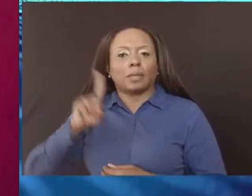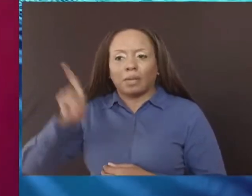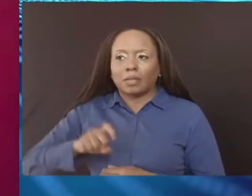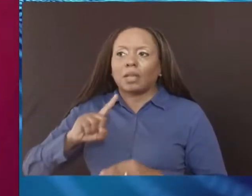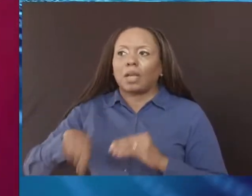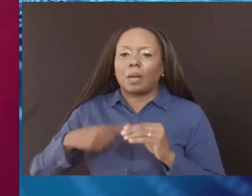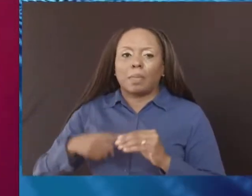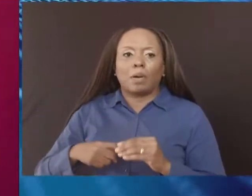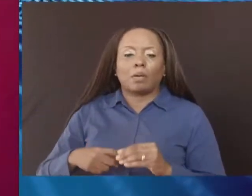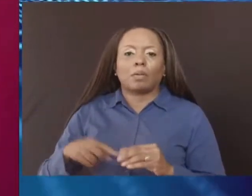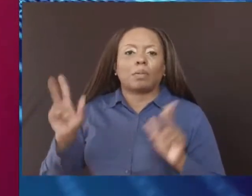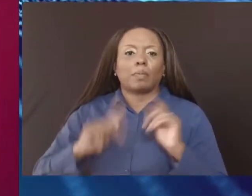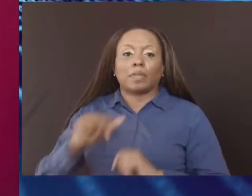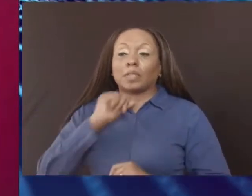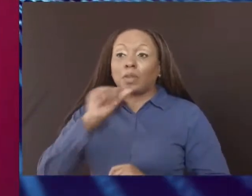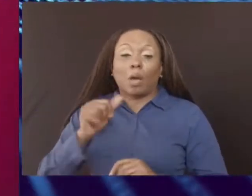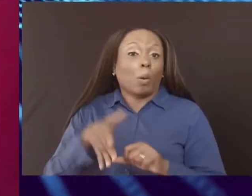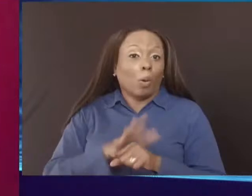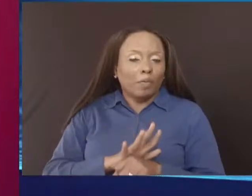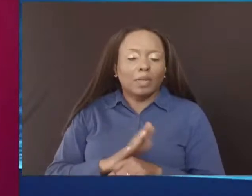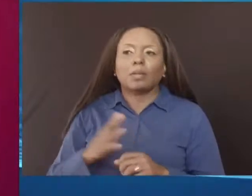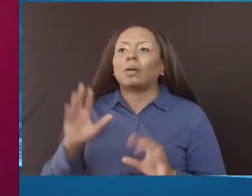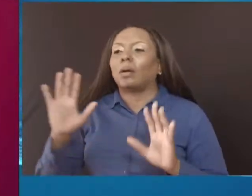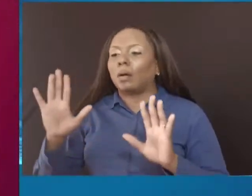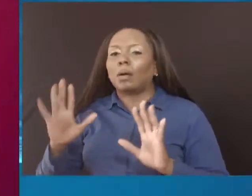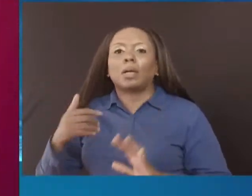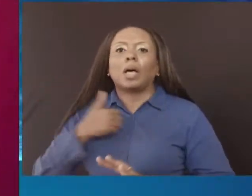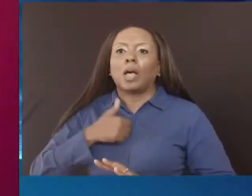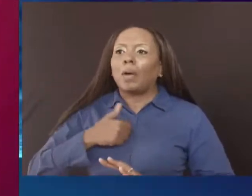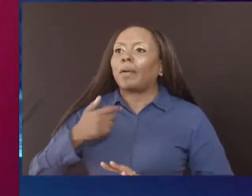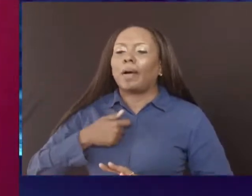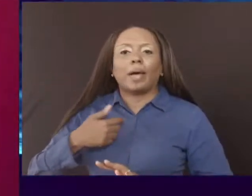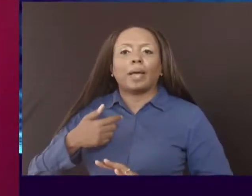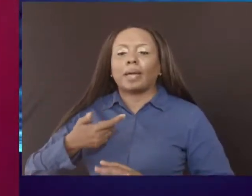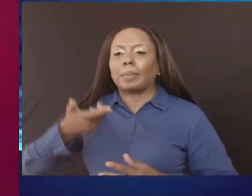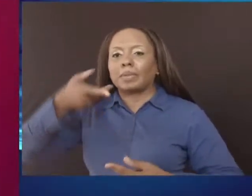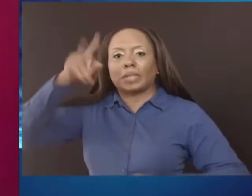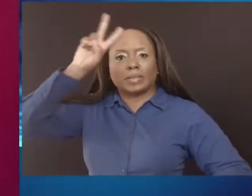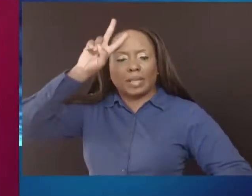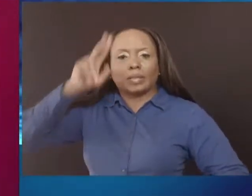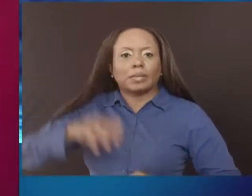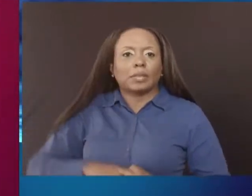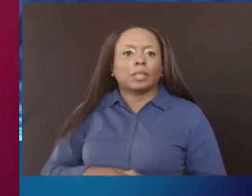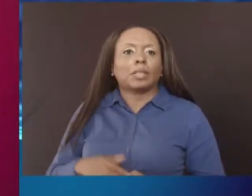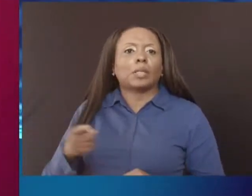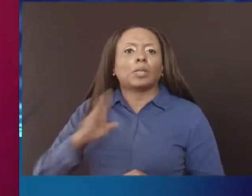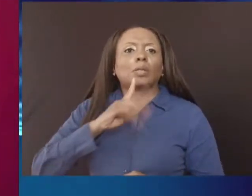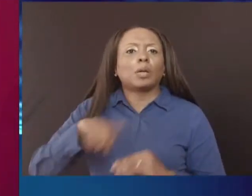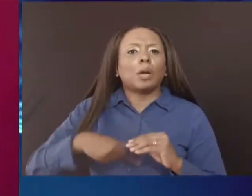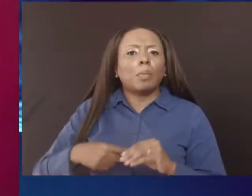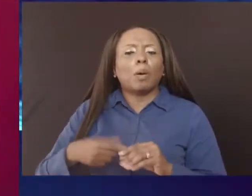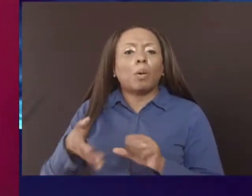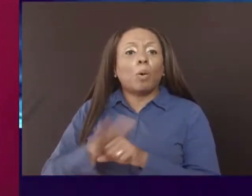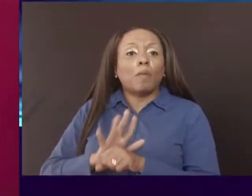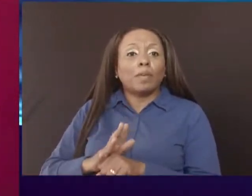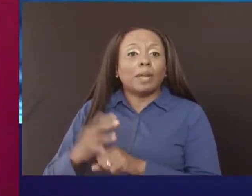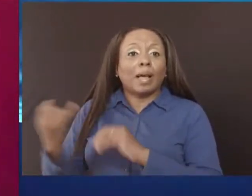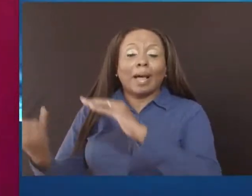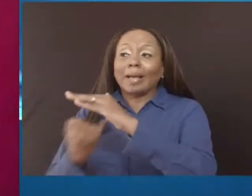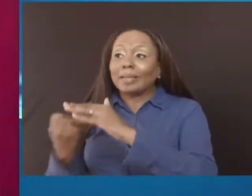problems, but specifically you're asking about the impact within the COVID isolation